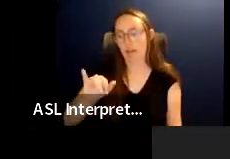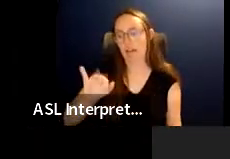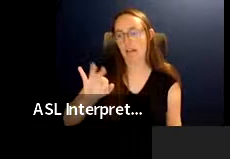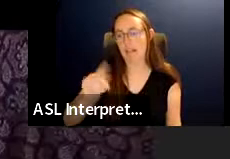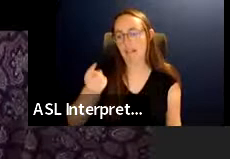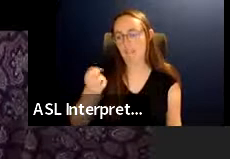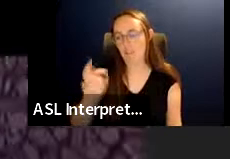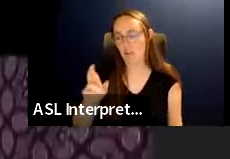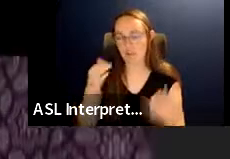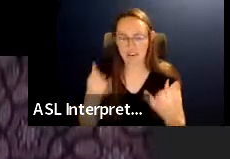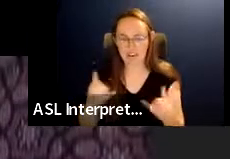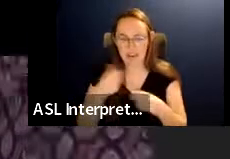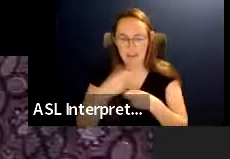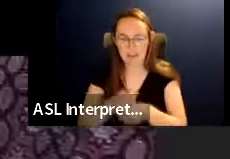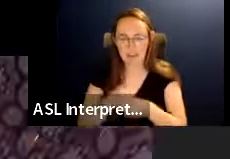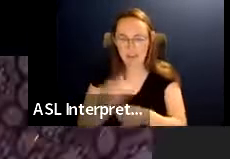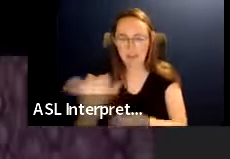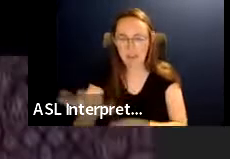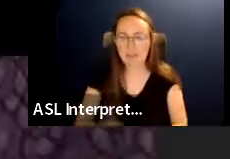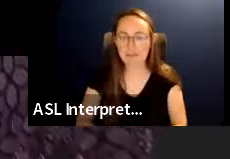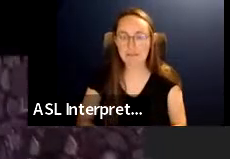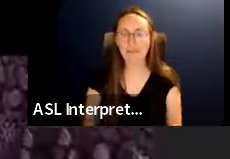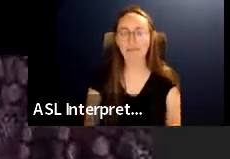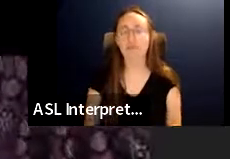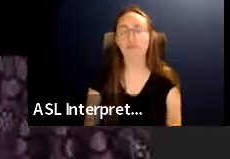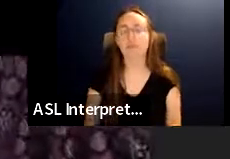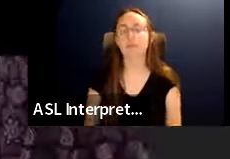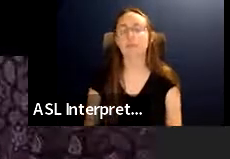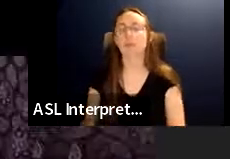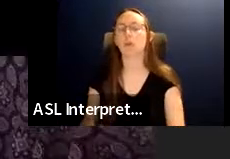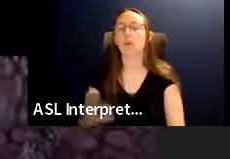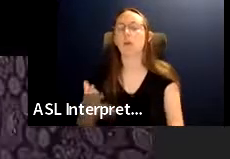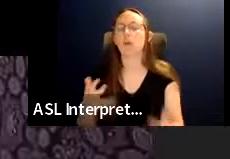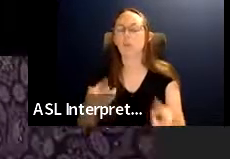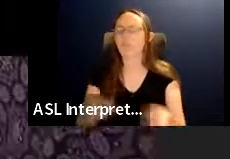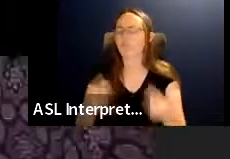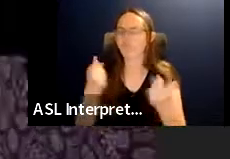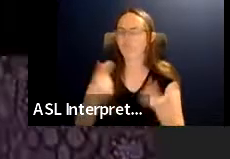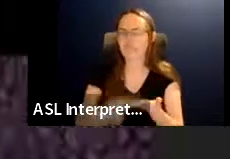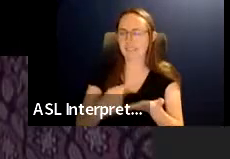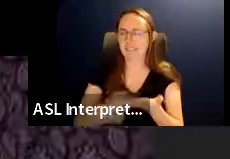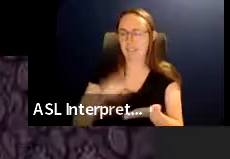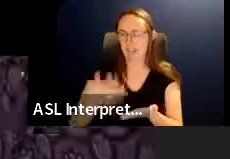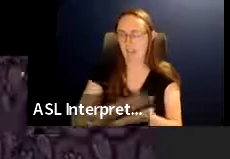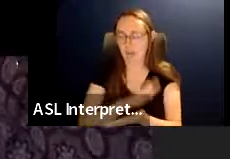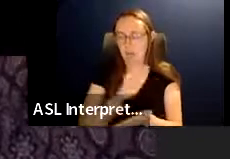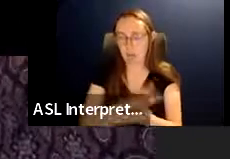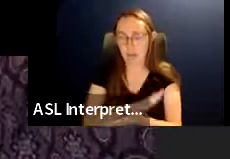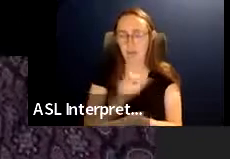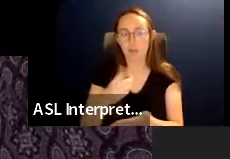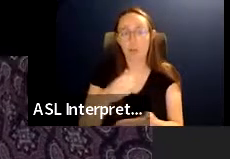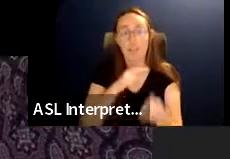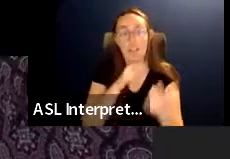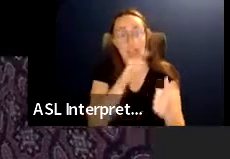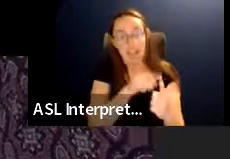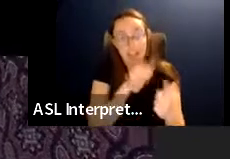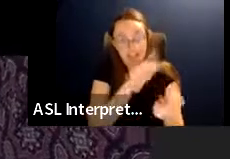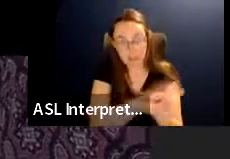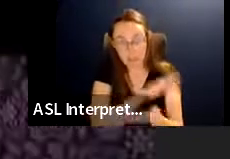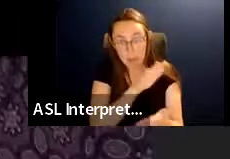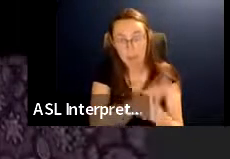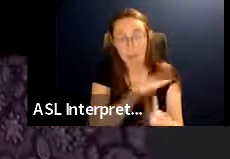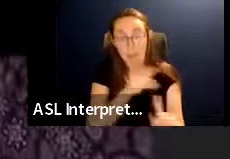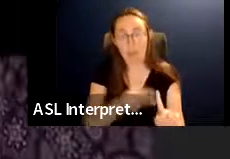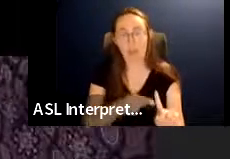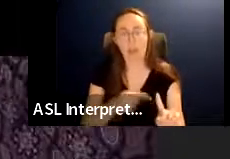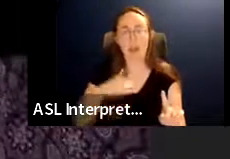next. All right, I wanna briefly talk about your handouts. So you have this particular handout that has